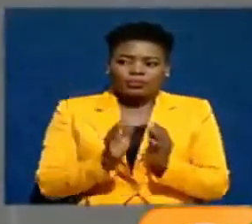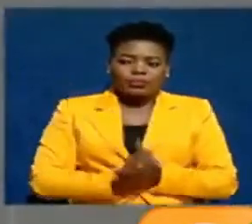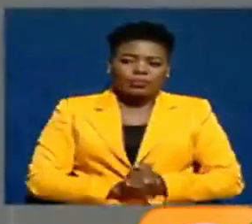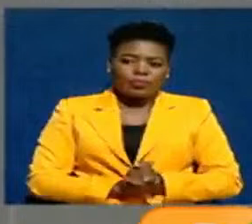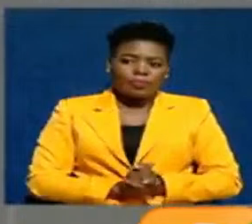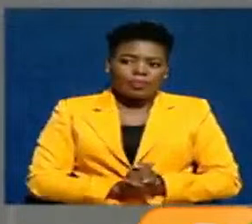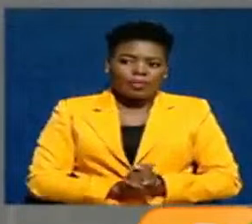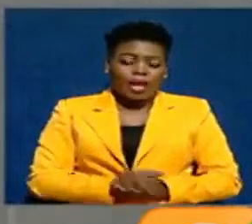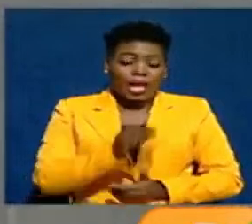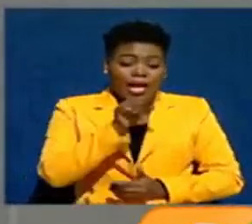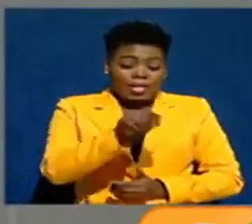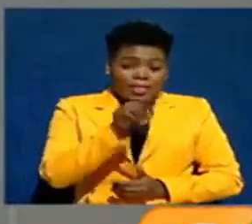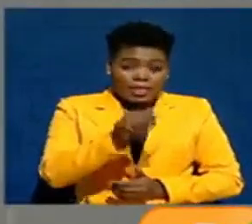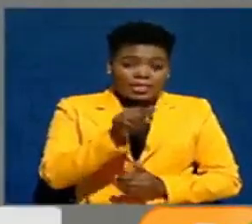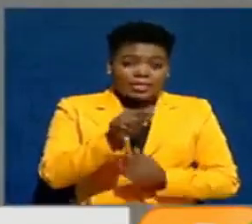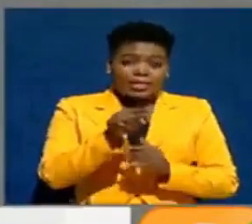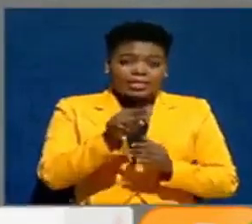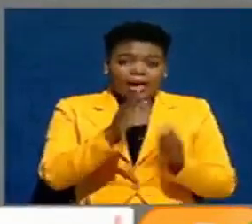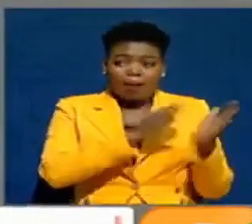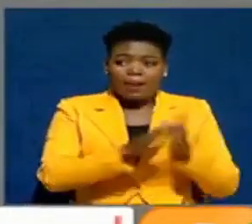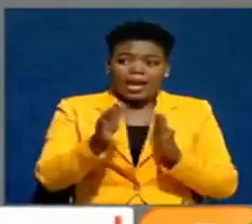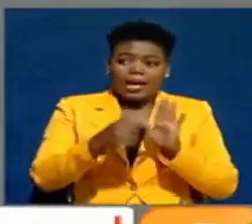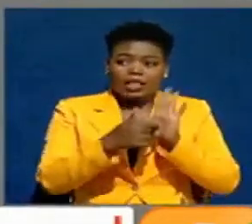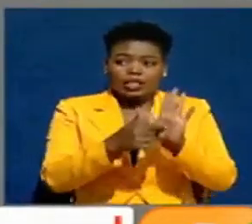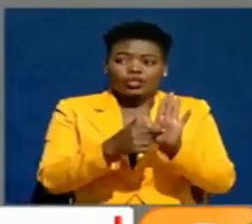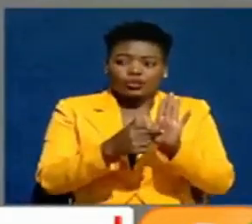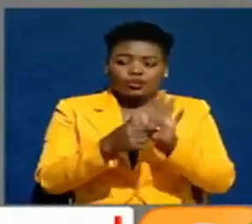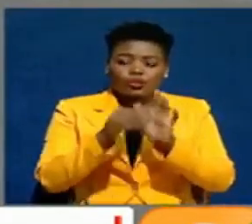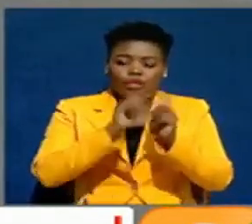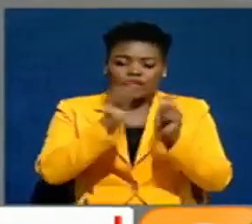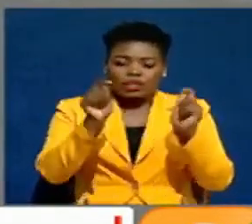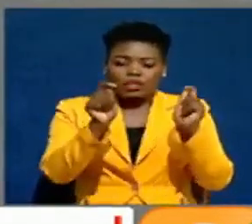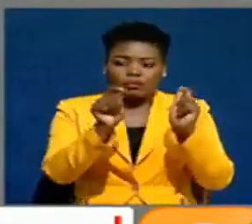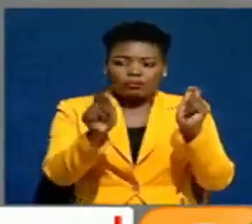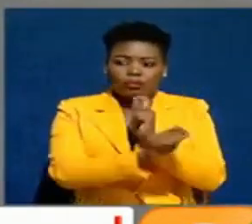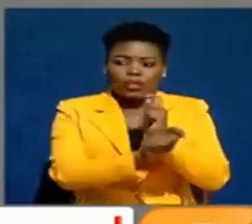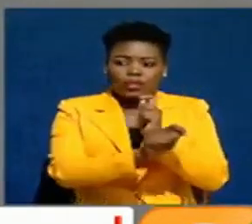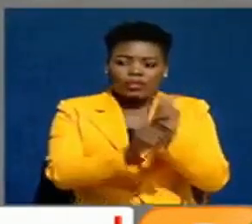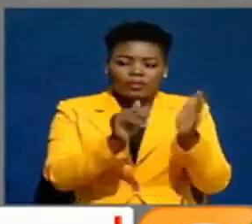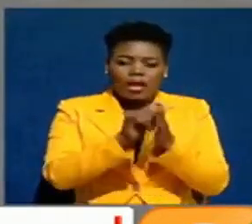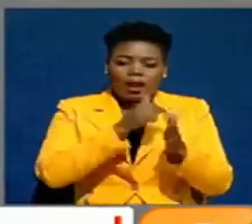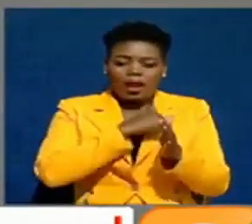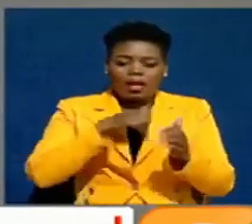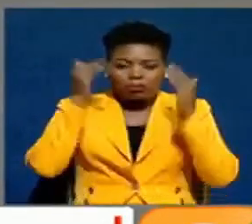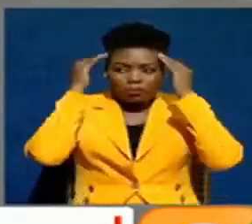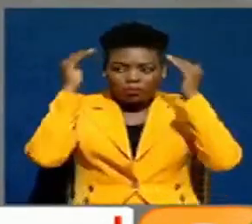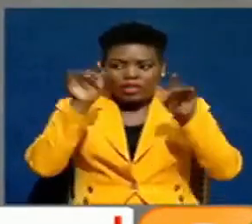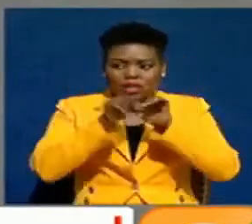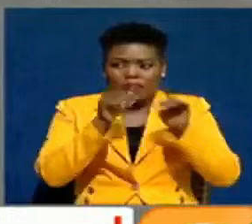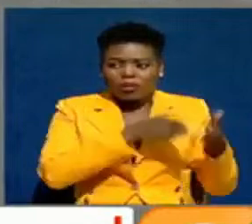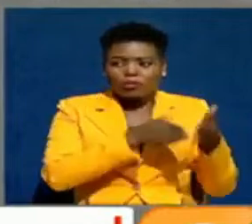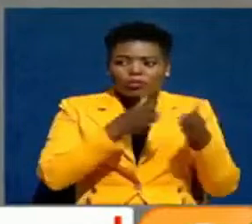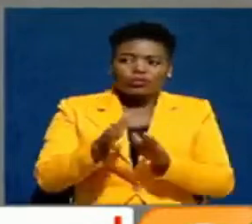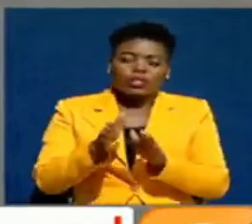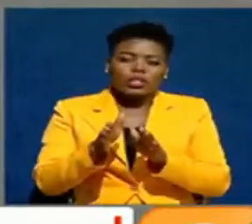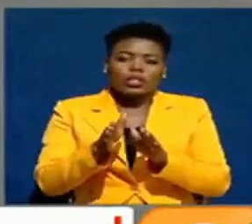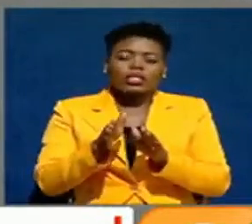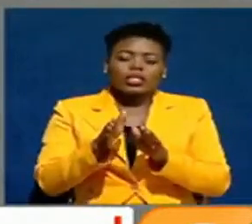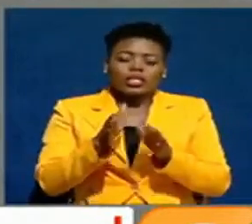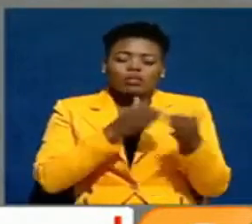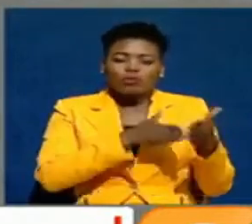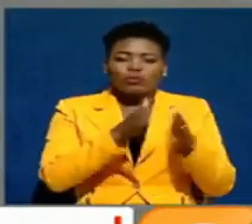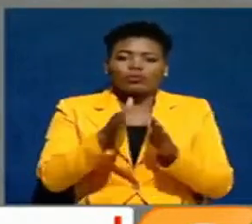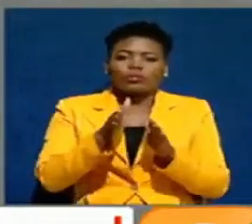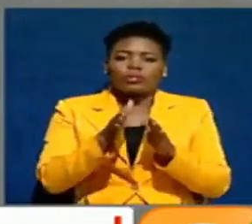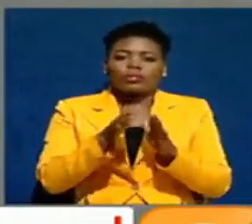These initiatives showcase the immense transformative potential we possess and the opportunity to define